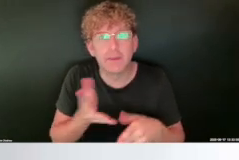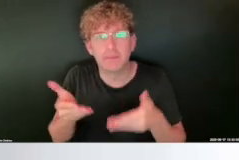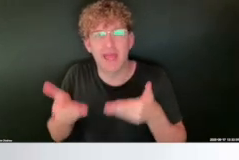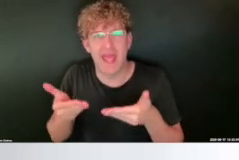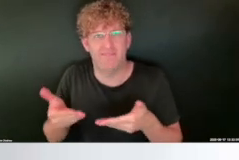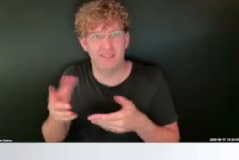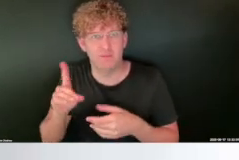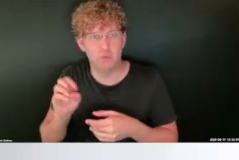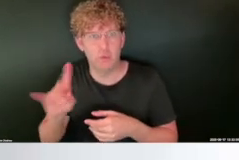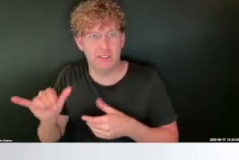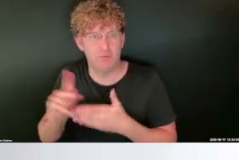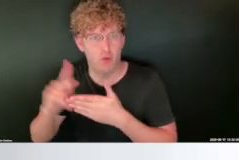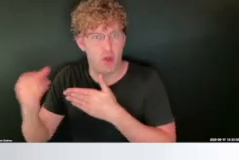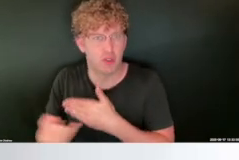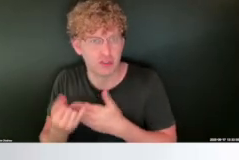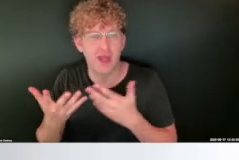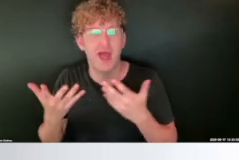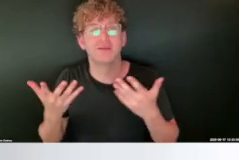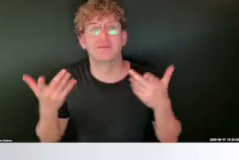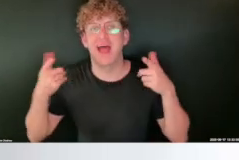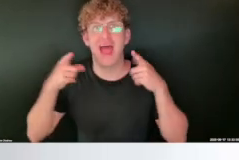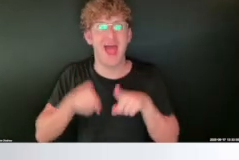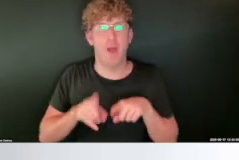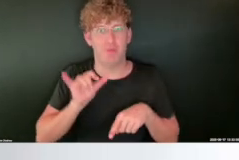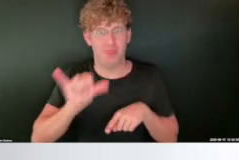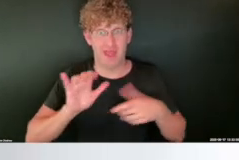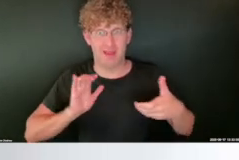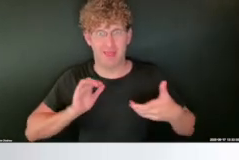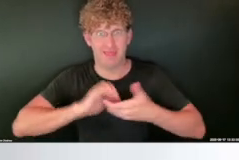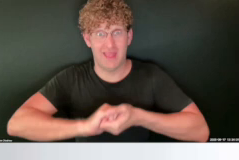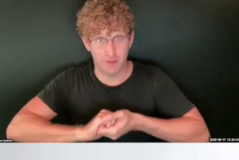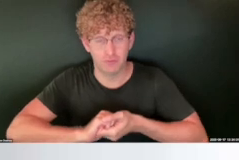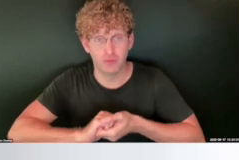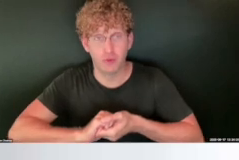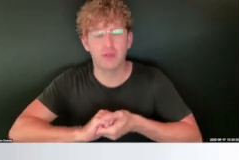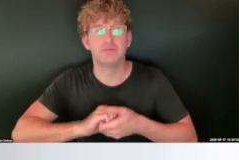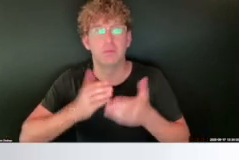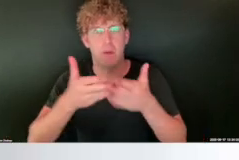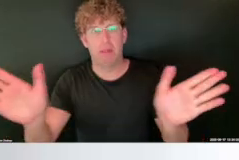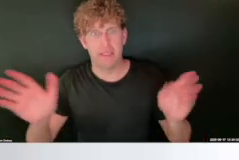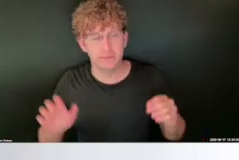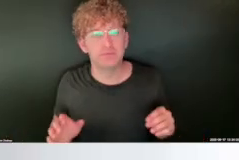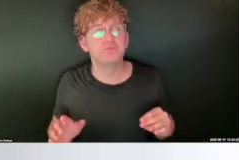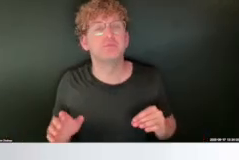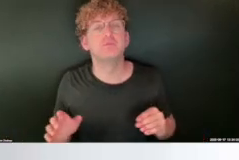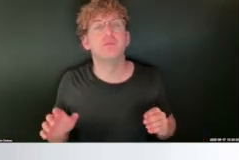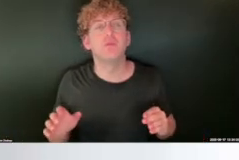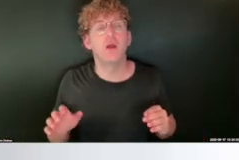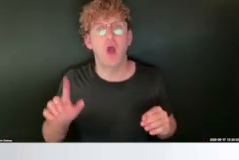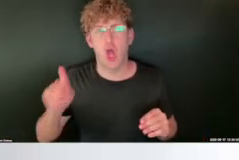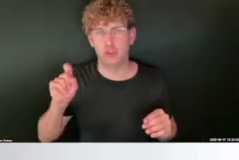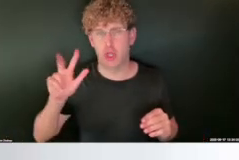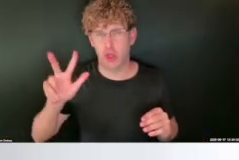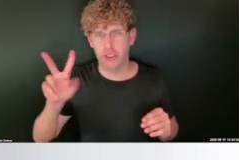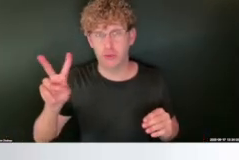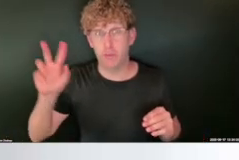collaboration with the public. As far as the $132 million that the